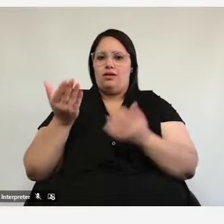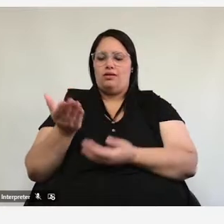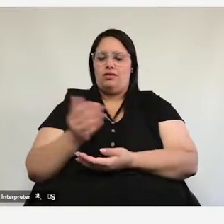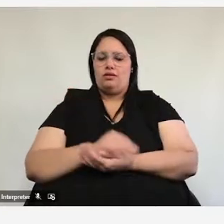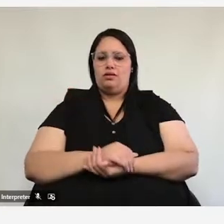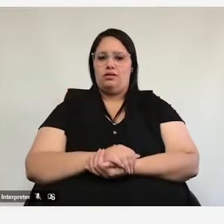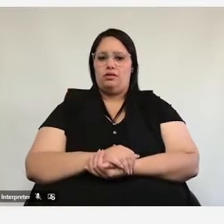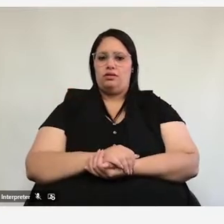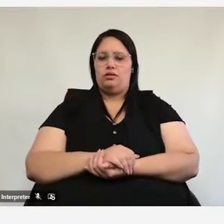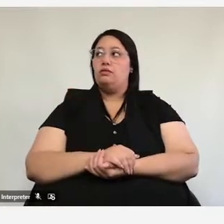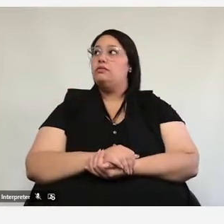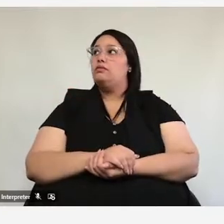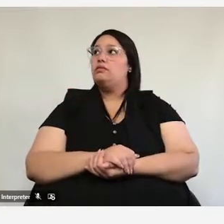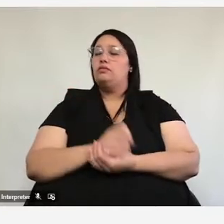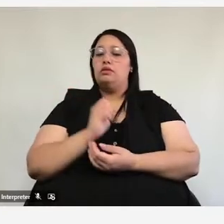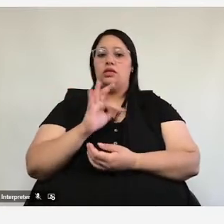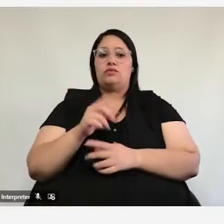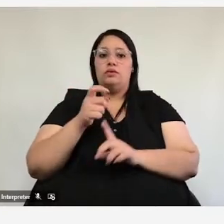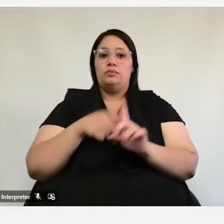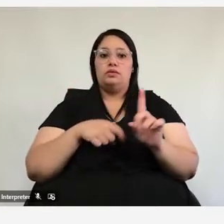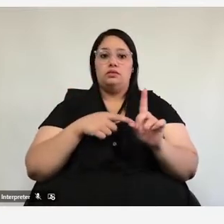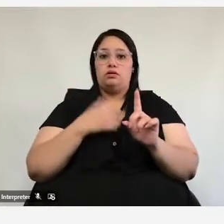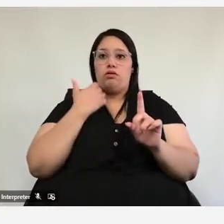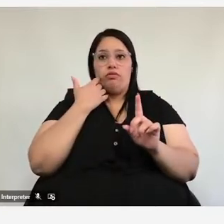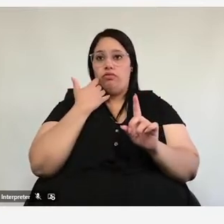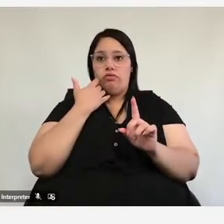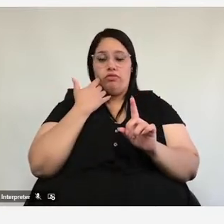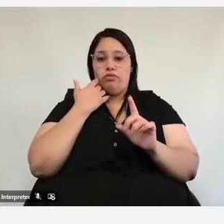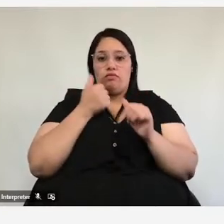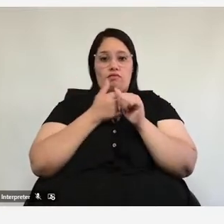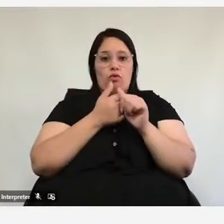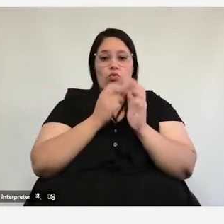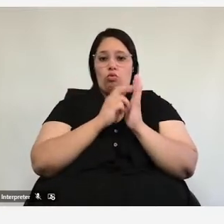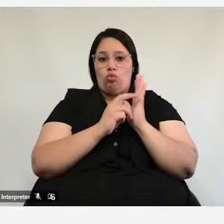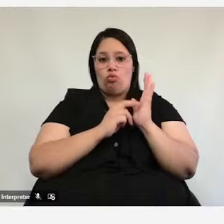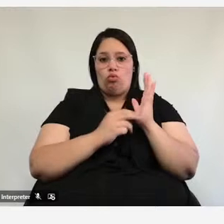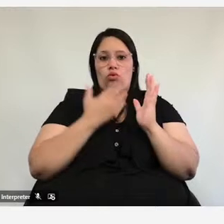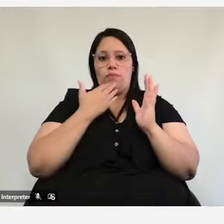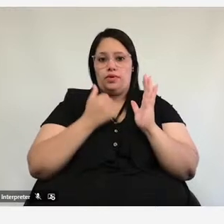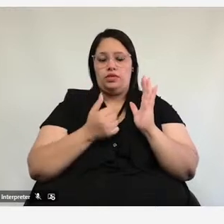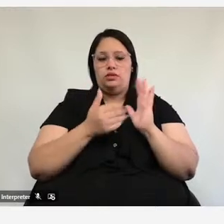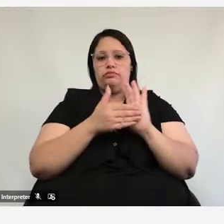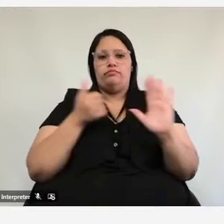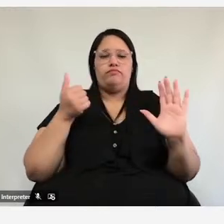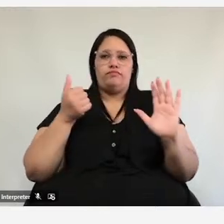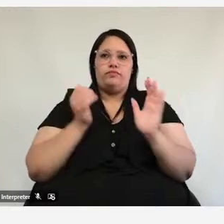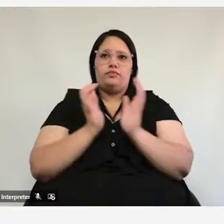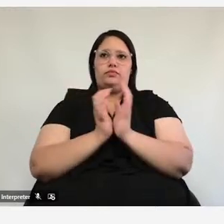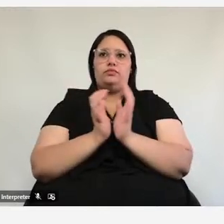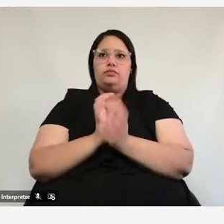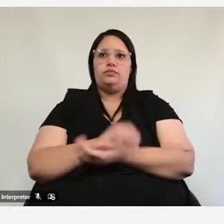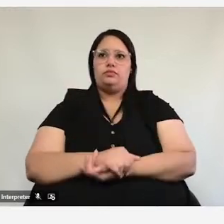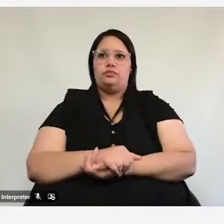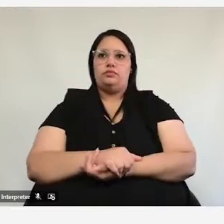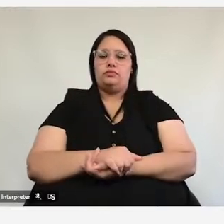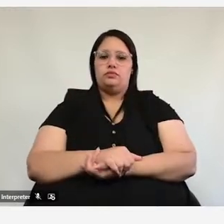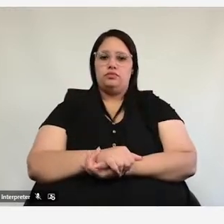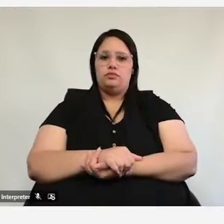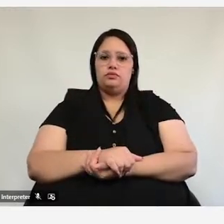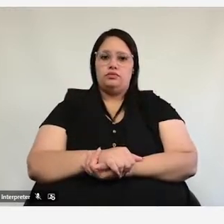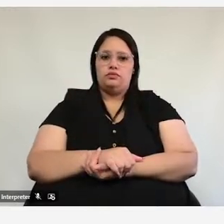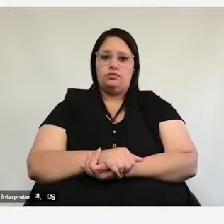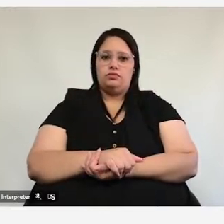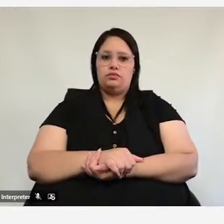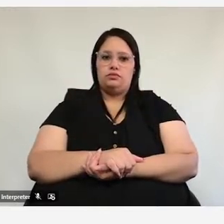system, and if the person is not willing to adhere to the rules, to please exit the person from the hybrid